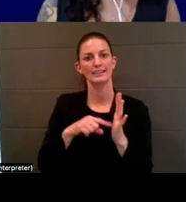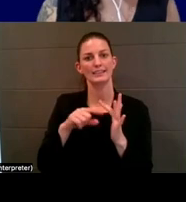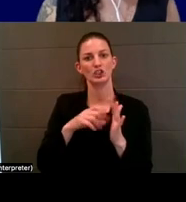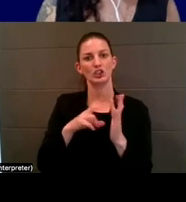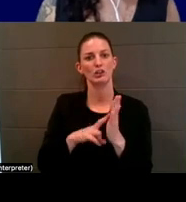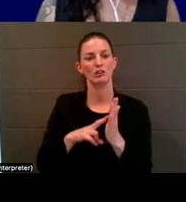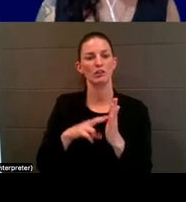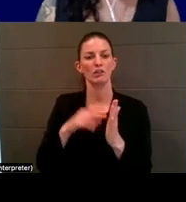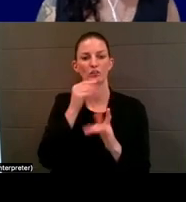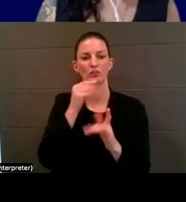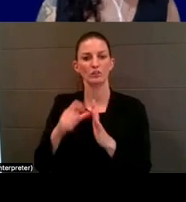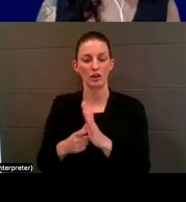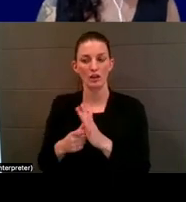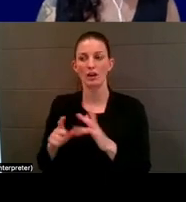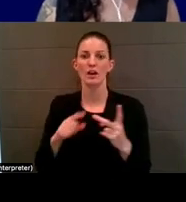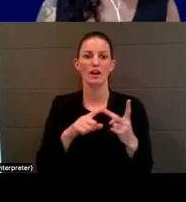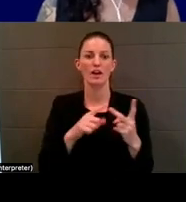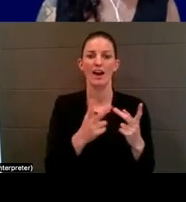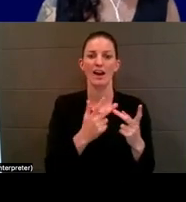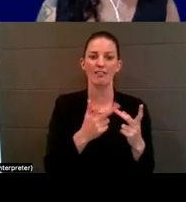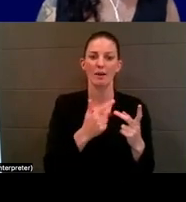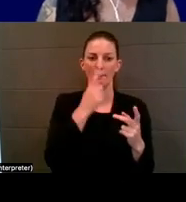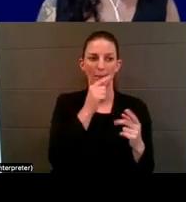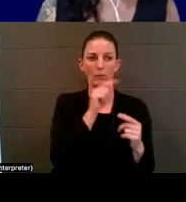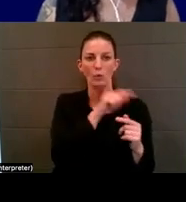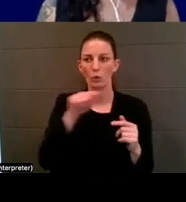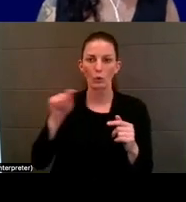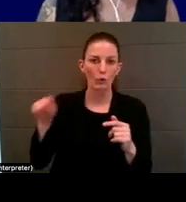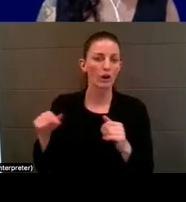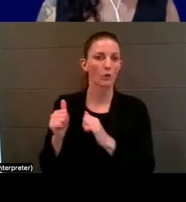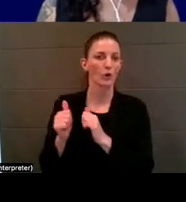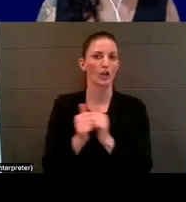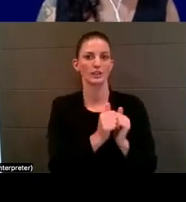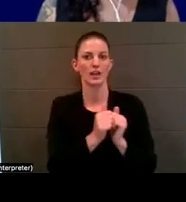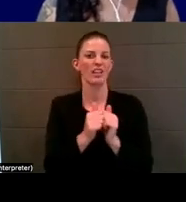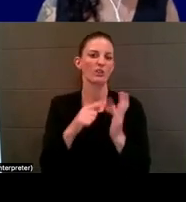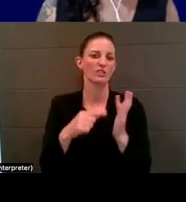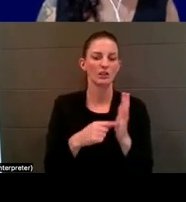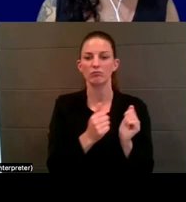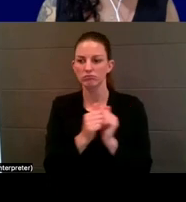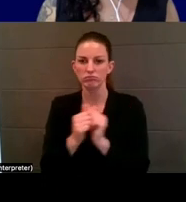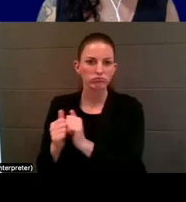eat. And again, we always need to work as a team. So for children with complex